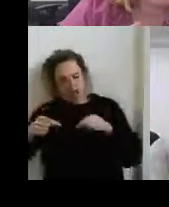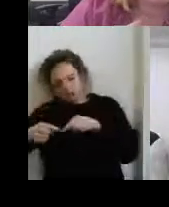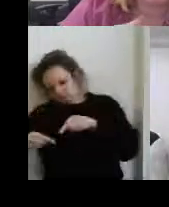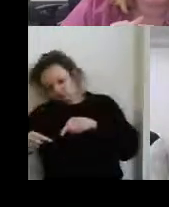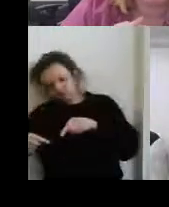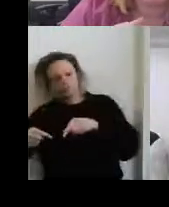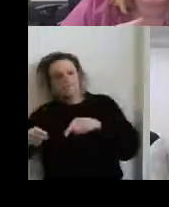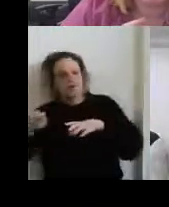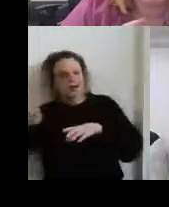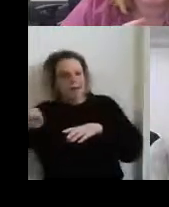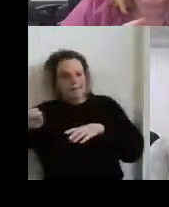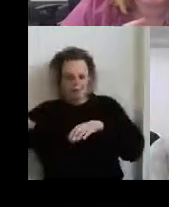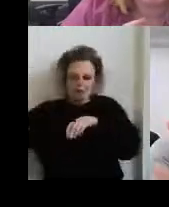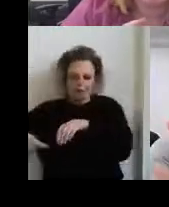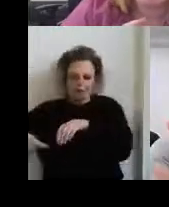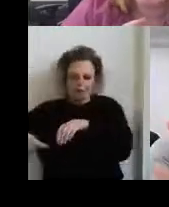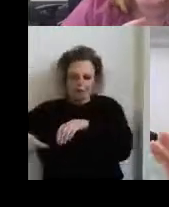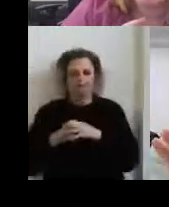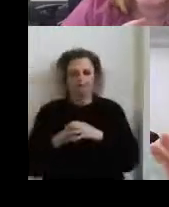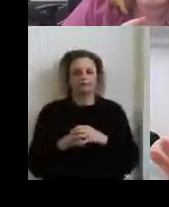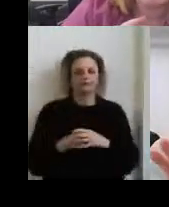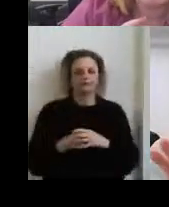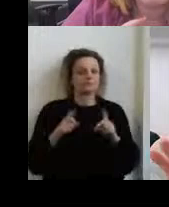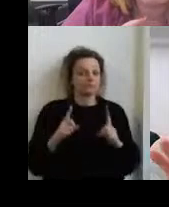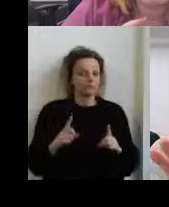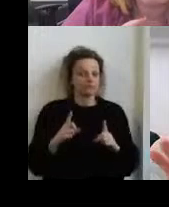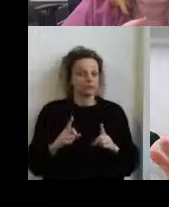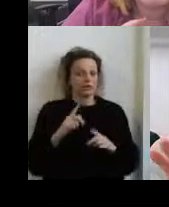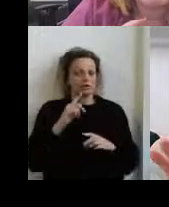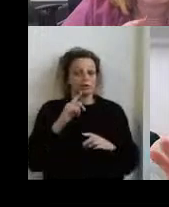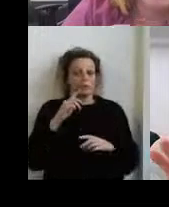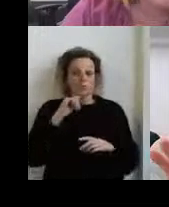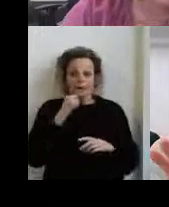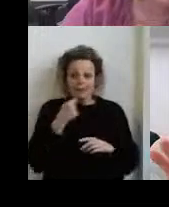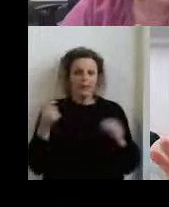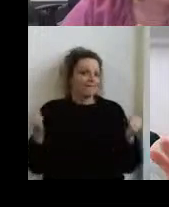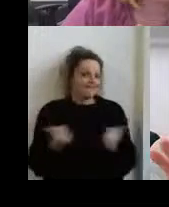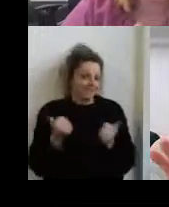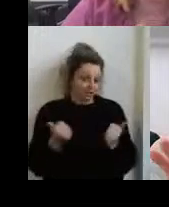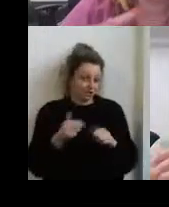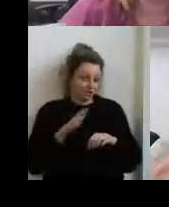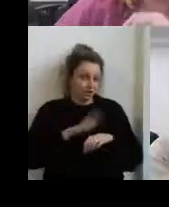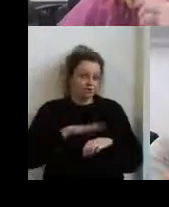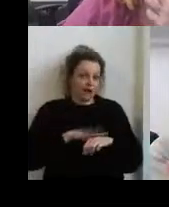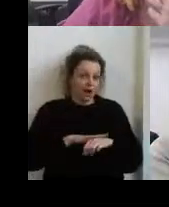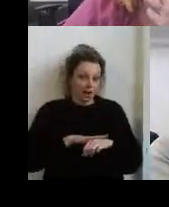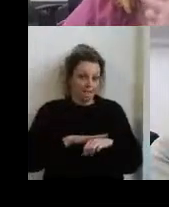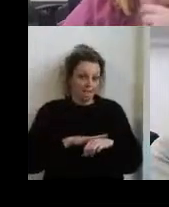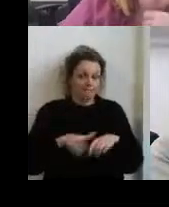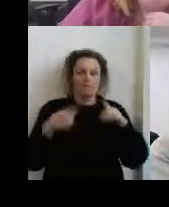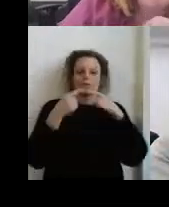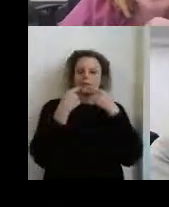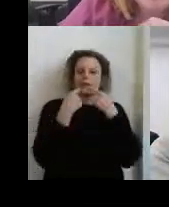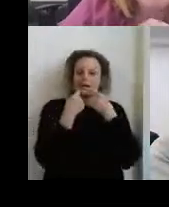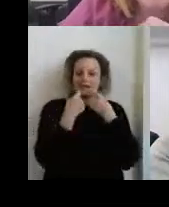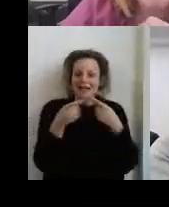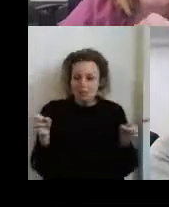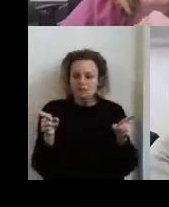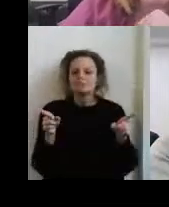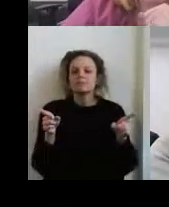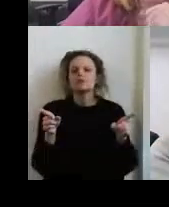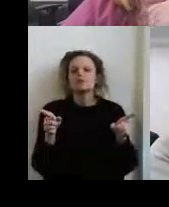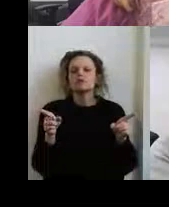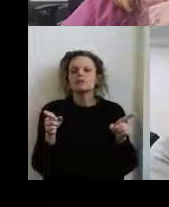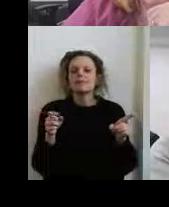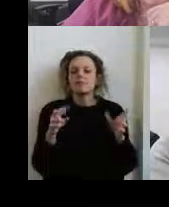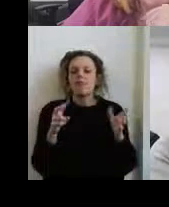So we're going to finish, and I'm sorry we're going to finish on time, with the announcement for the Swaggable part of this,